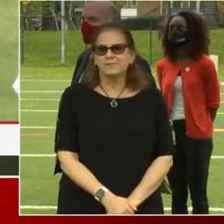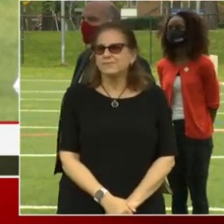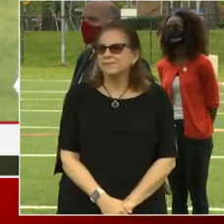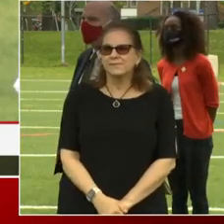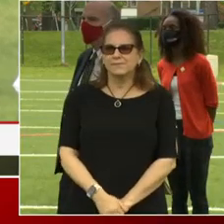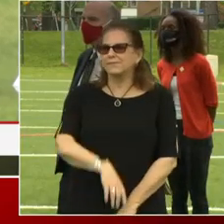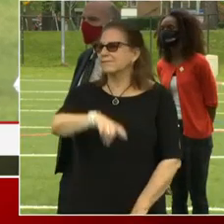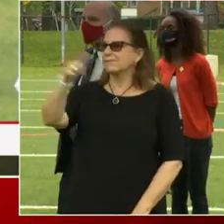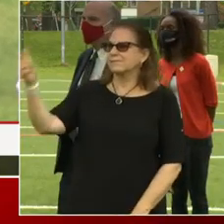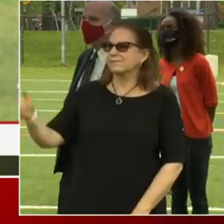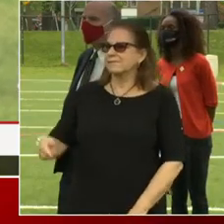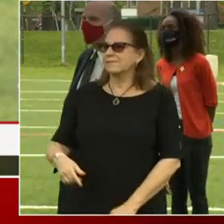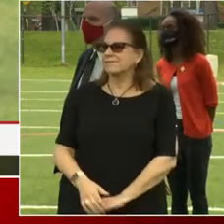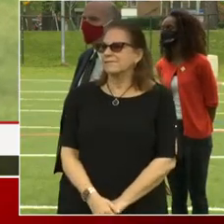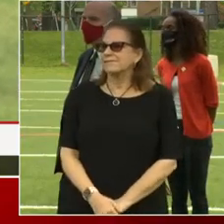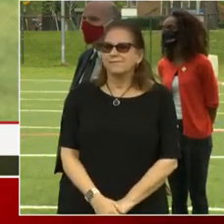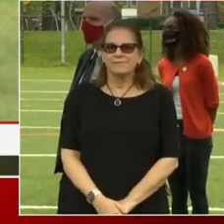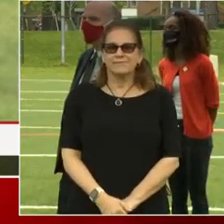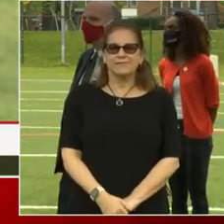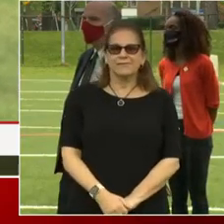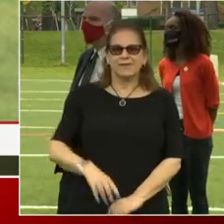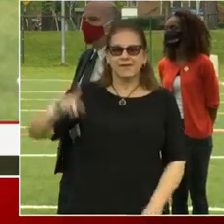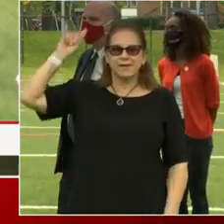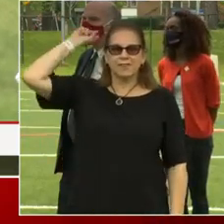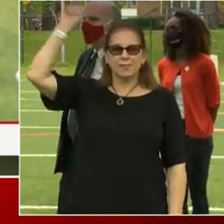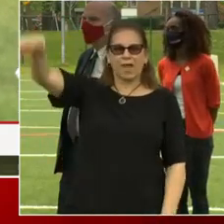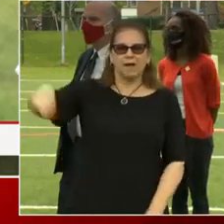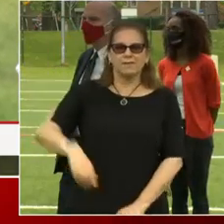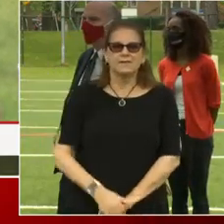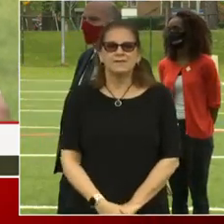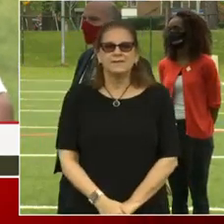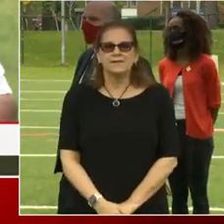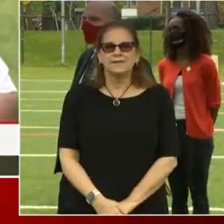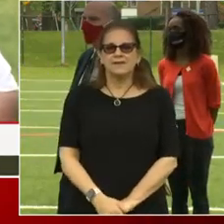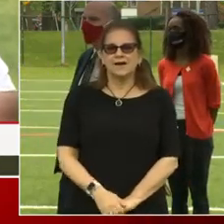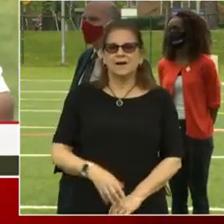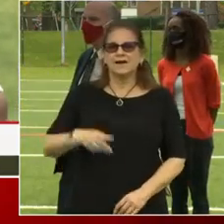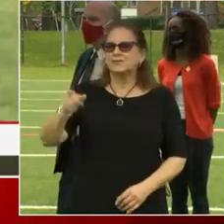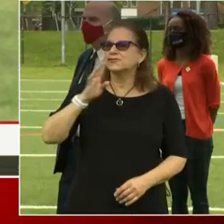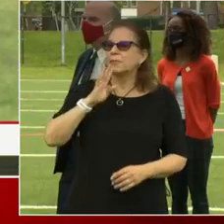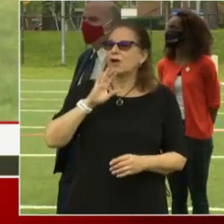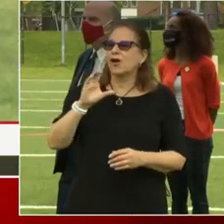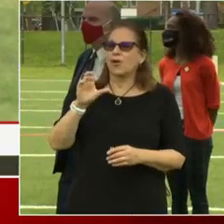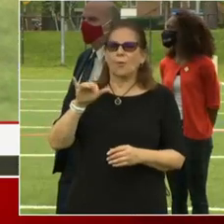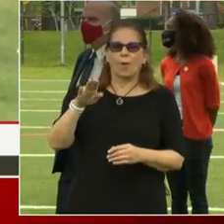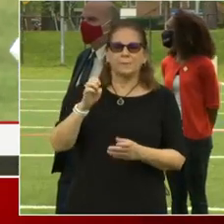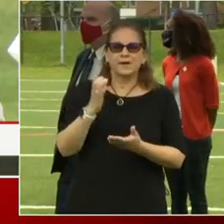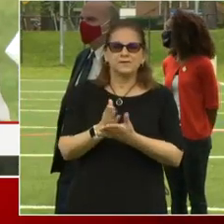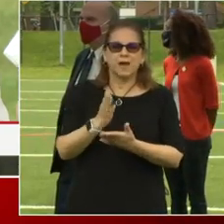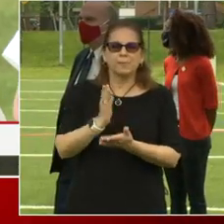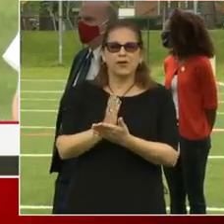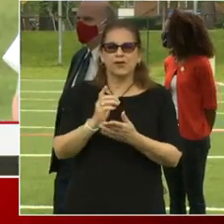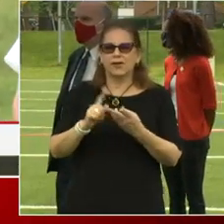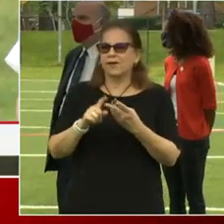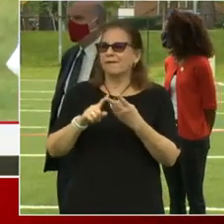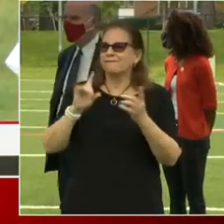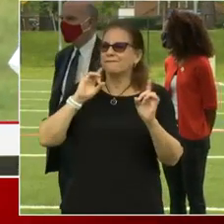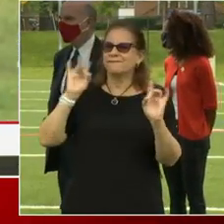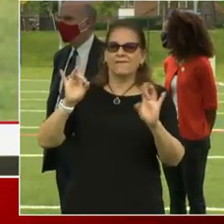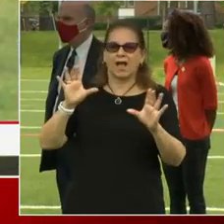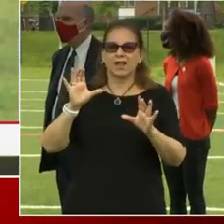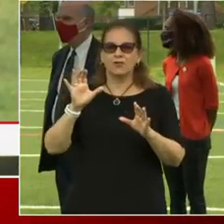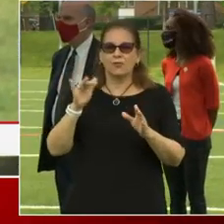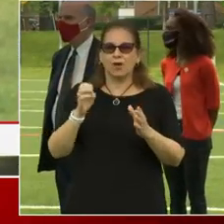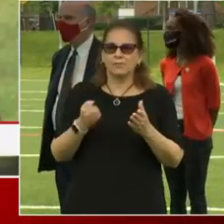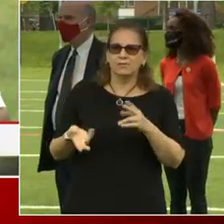there has been, overall crime, of course, down, but the violent crime seems to be ticking up. The homicide seems to be ticking